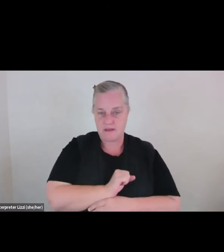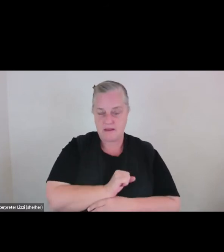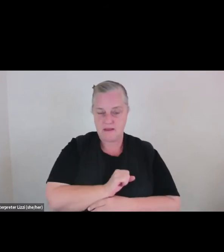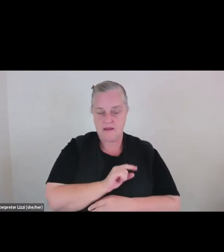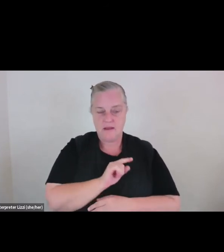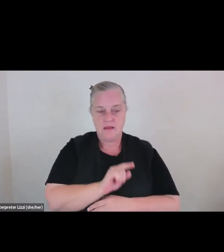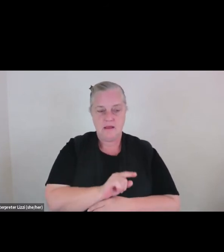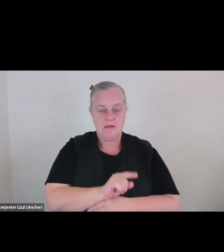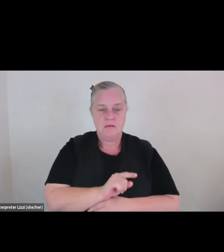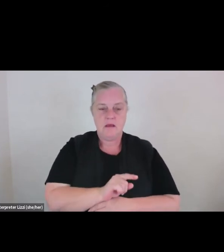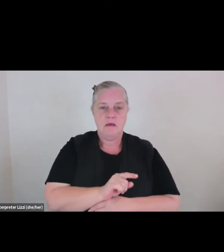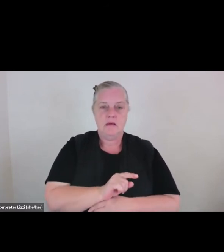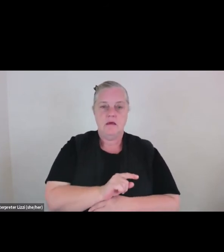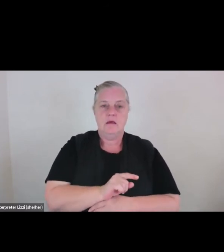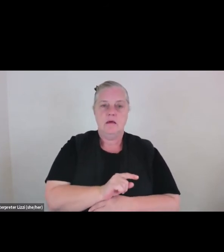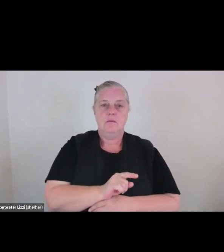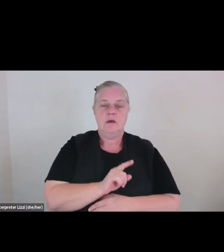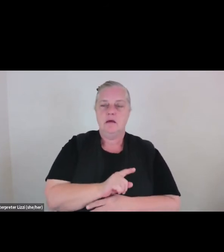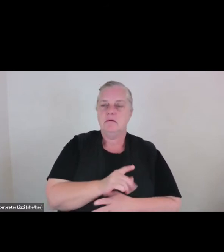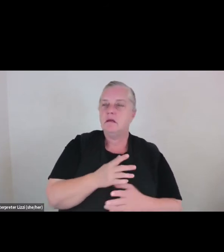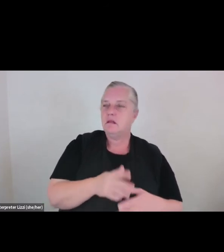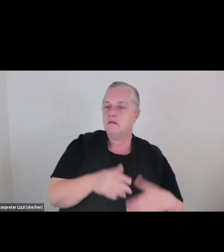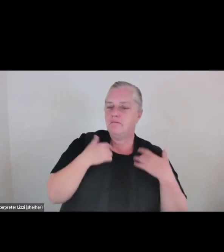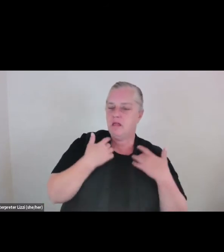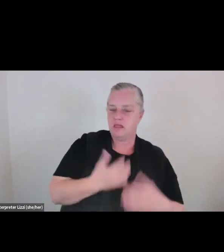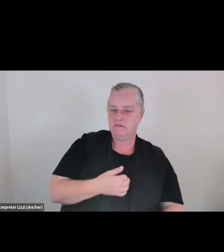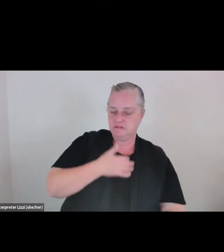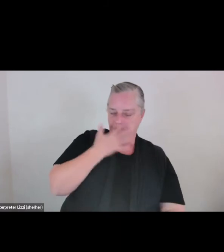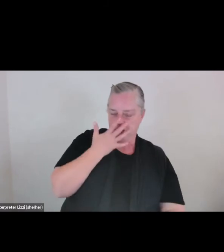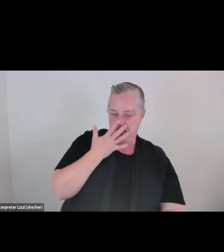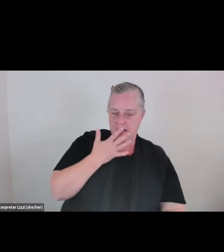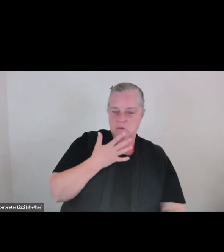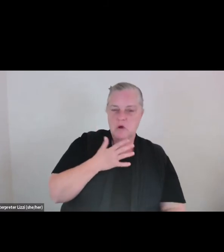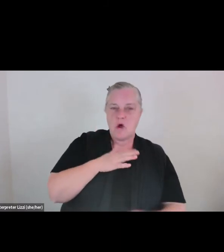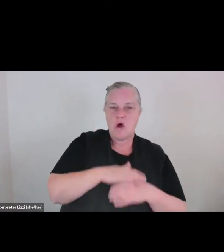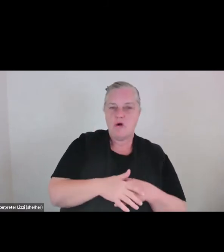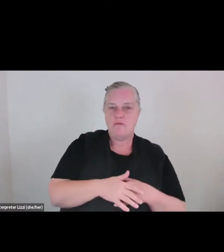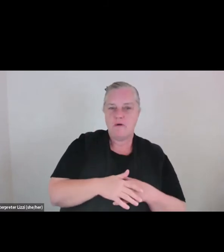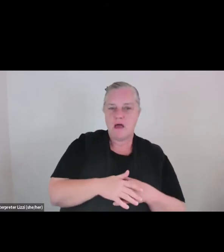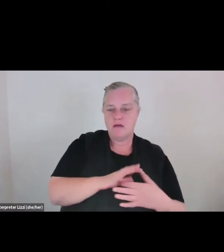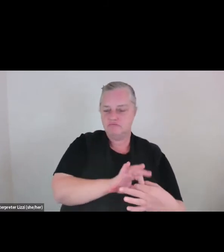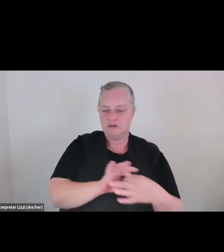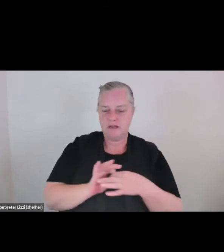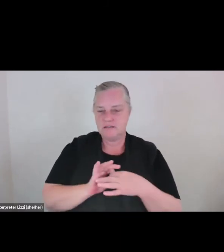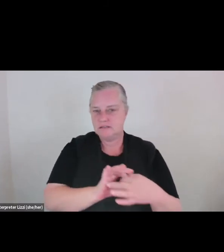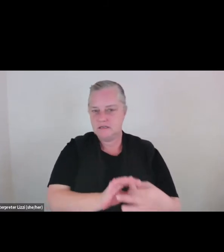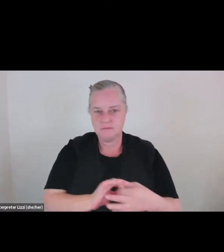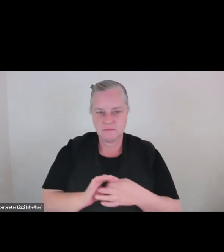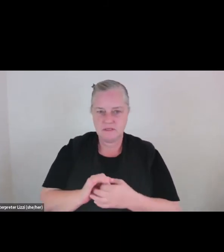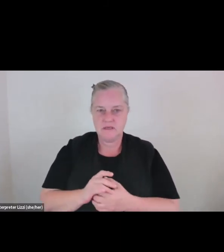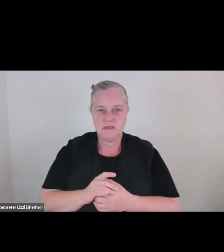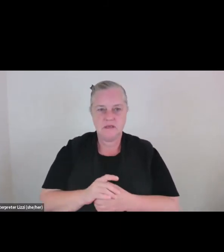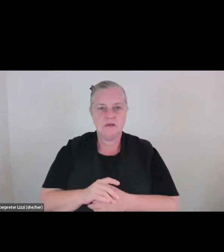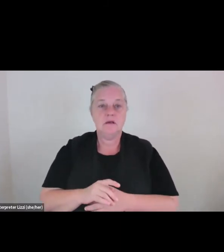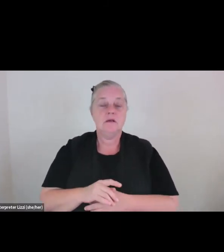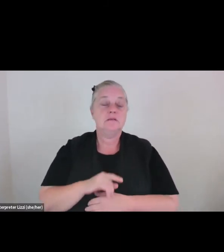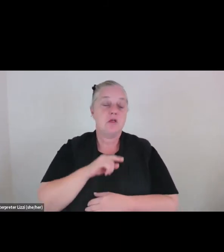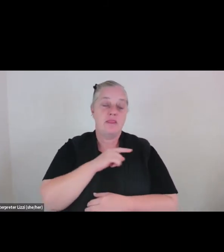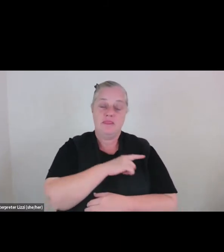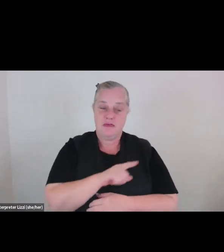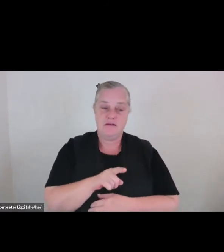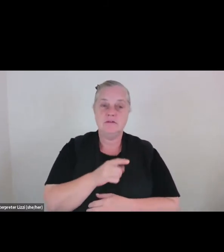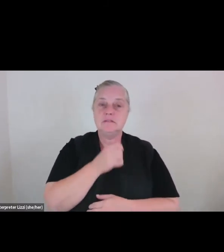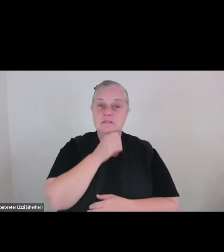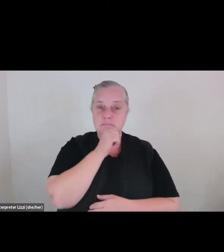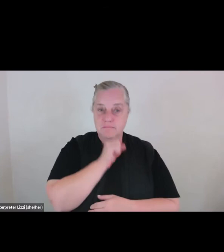of shame around that attraction. And I know that leads to, in terms of like sex and intimacy, those men can have like